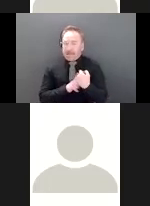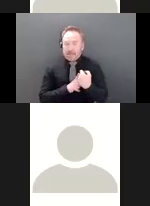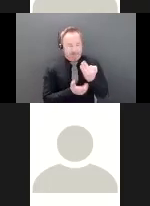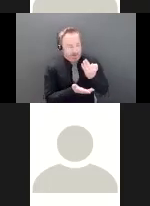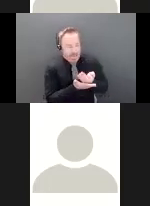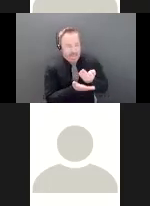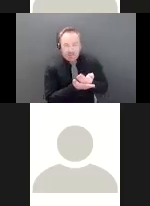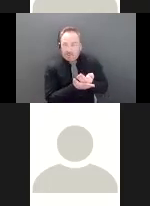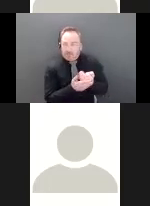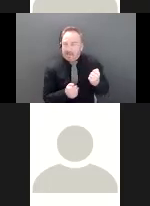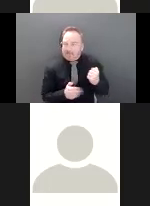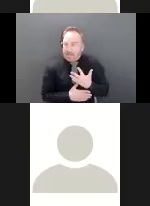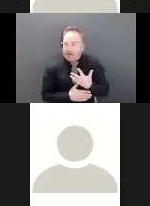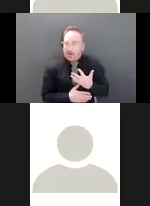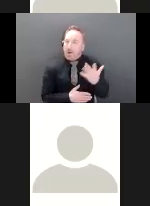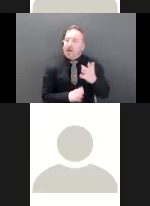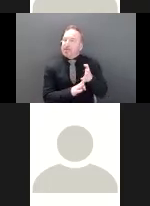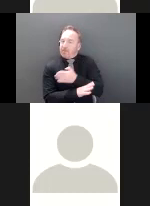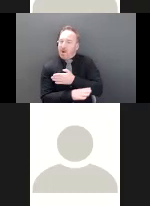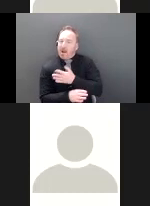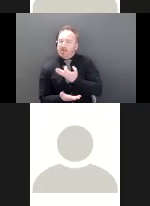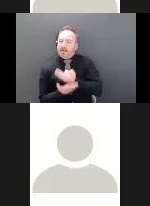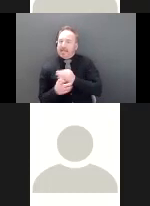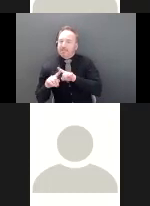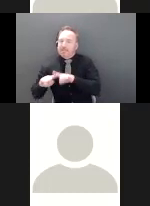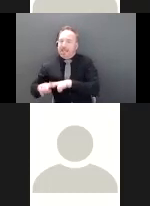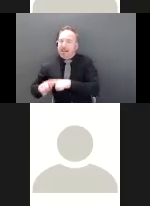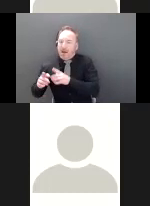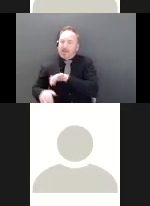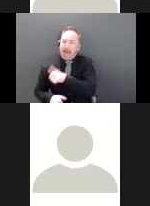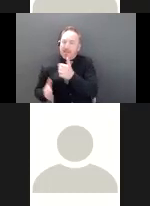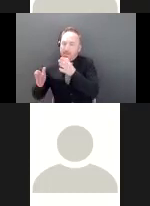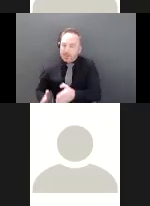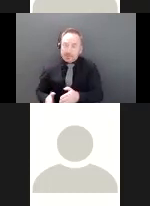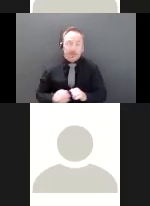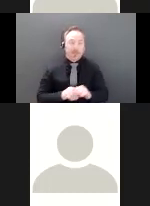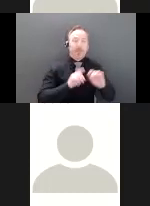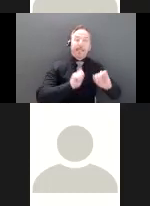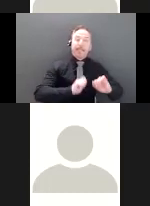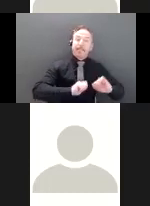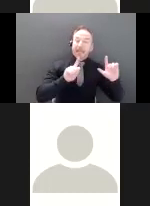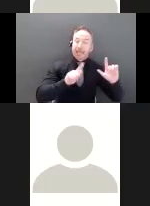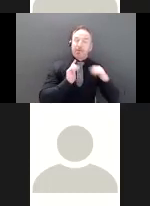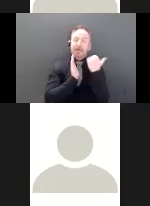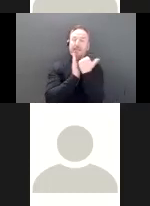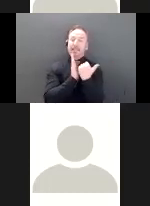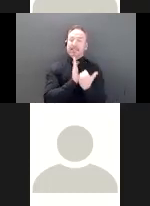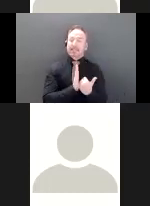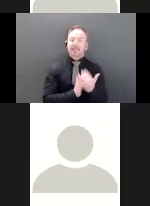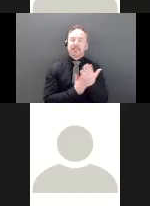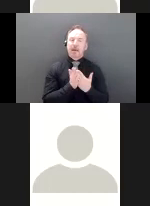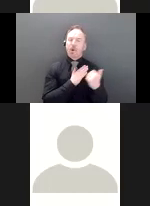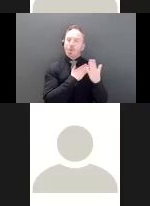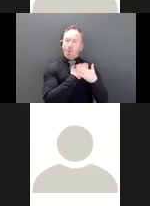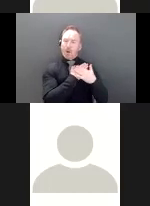dependency. So going on to the next slide, we have a list of some of the warning